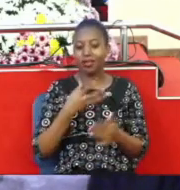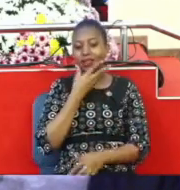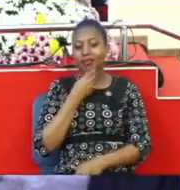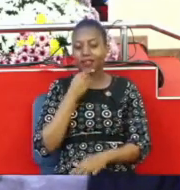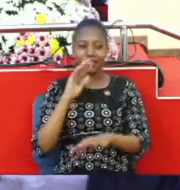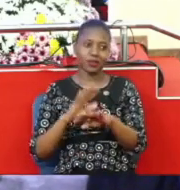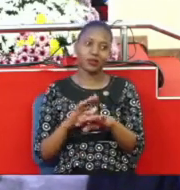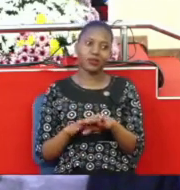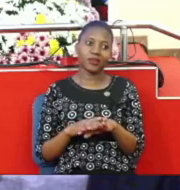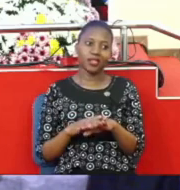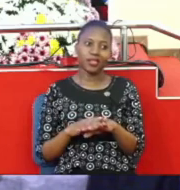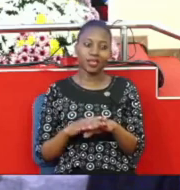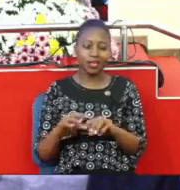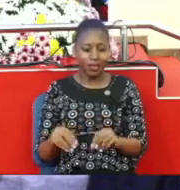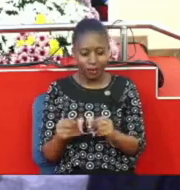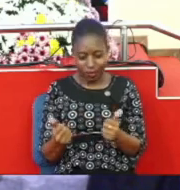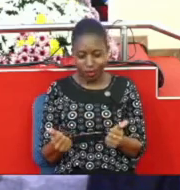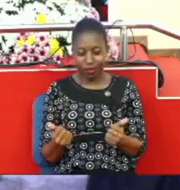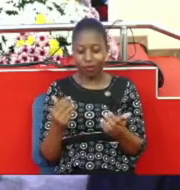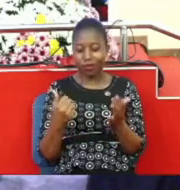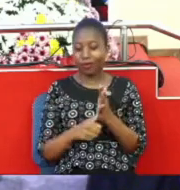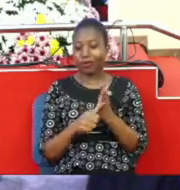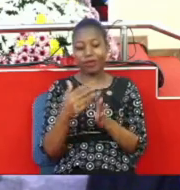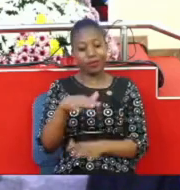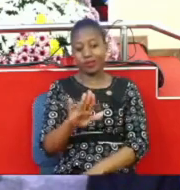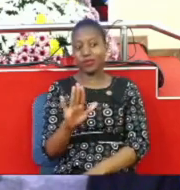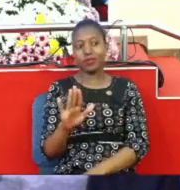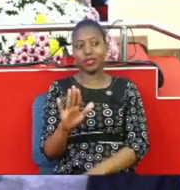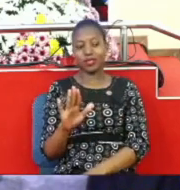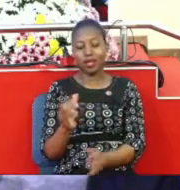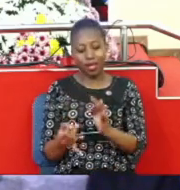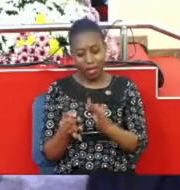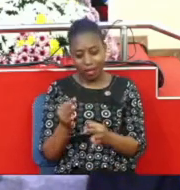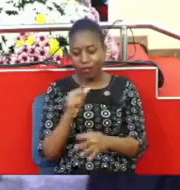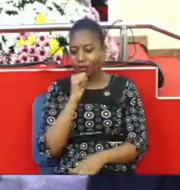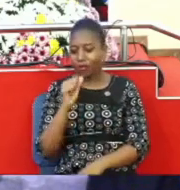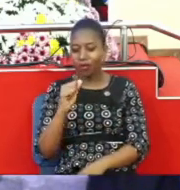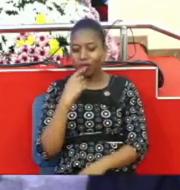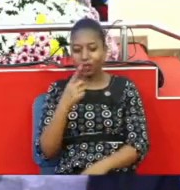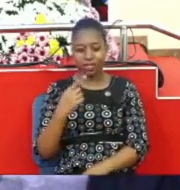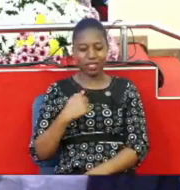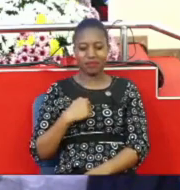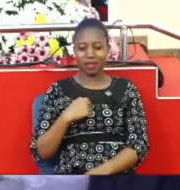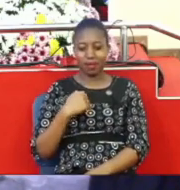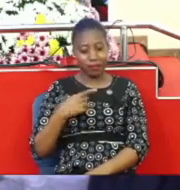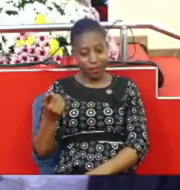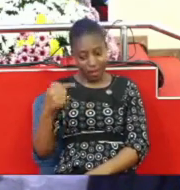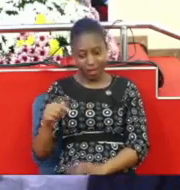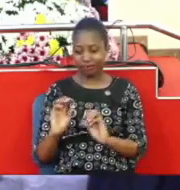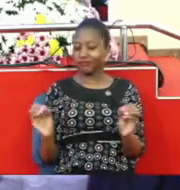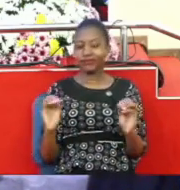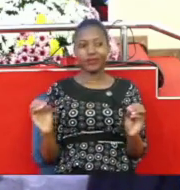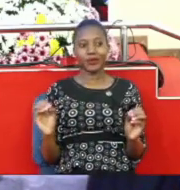your issues. Wewe shughulika na mambo yako. If you don't tell me, I will not come. Kama I will not interfere with your life. Mimi sitakuja kushughulika na maisha yako.